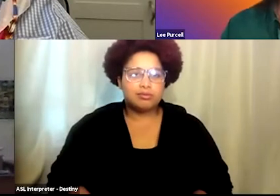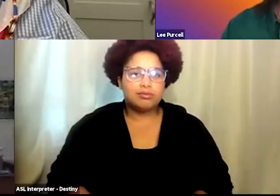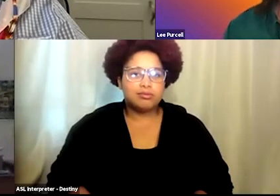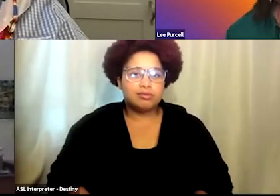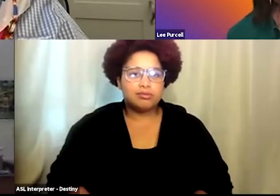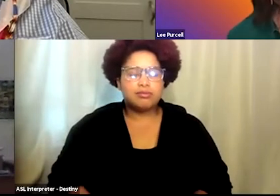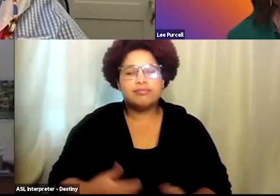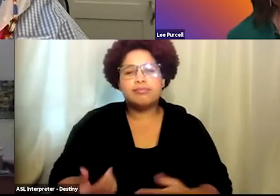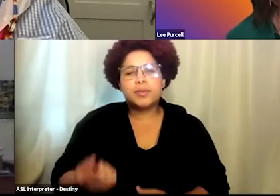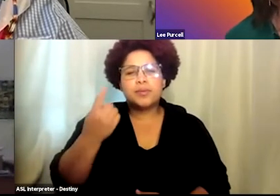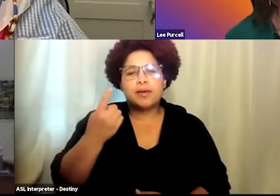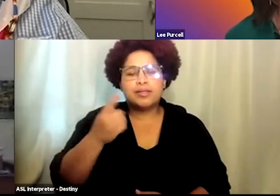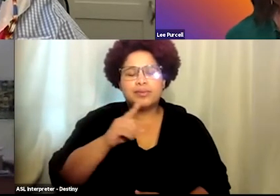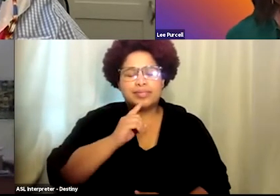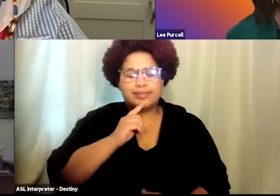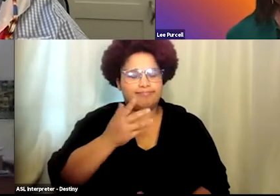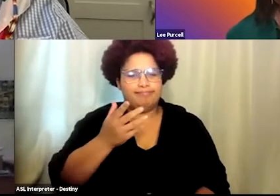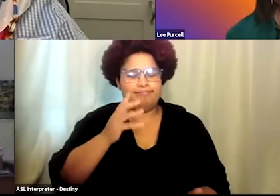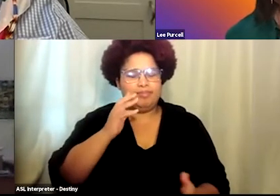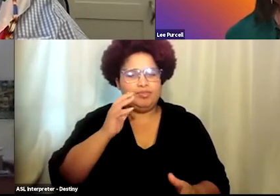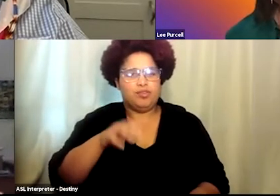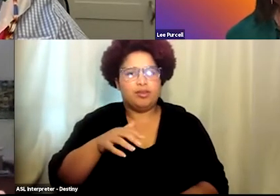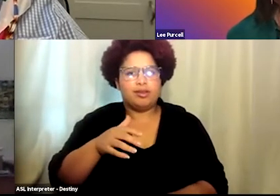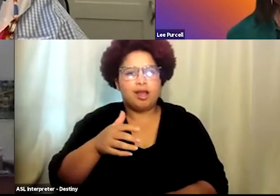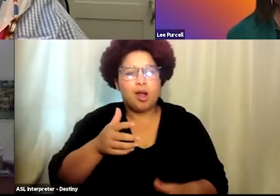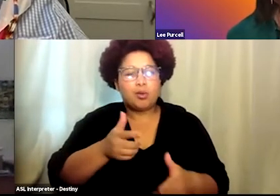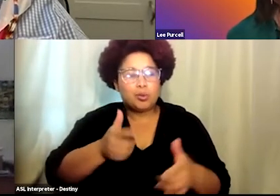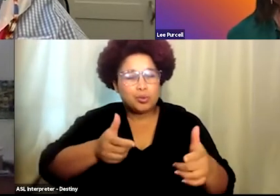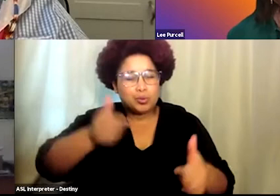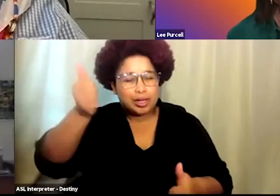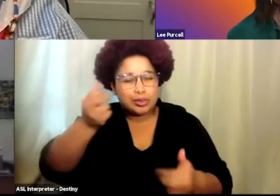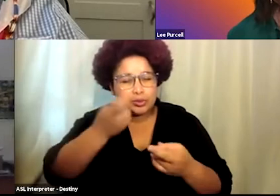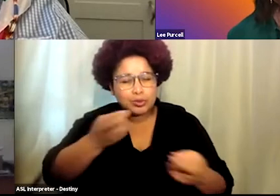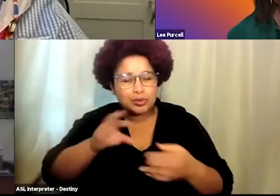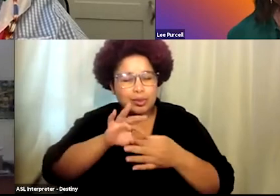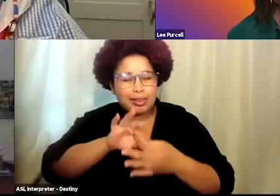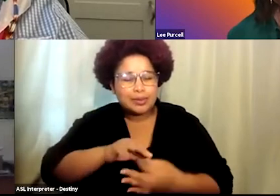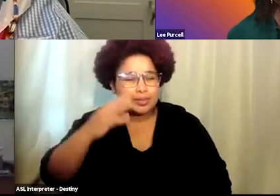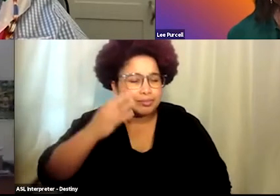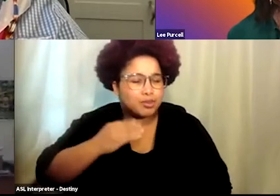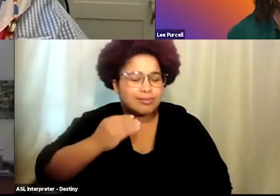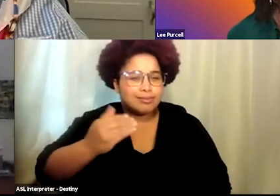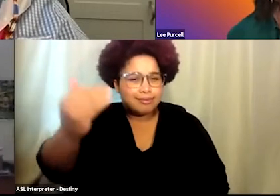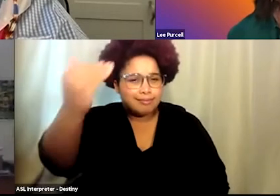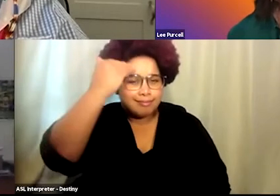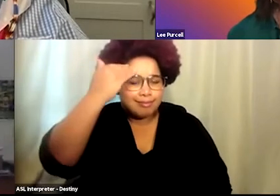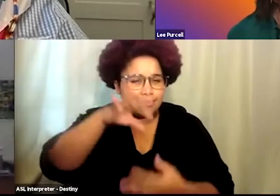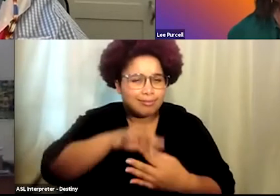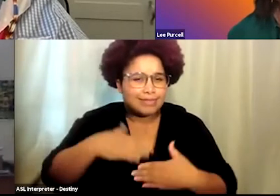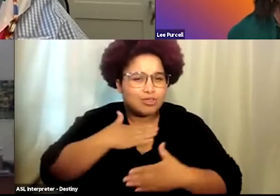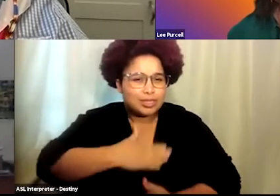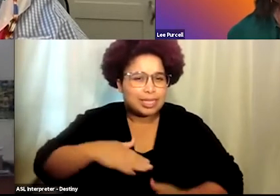things that is just mind-boggling is that one of our greatest resources in terms of experience and knowledge in the entertainment